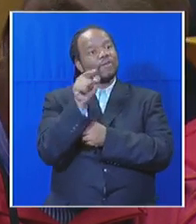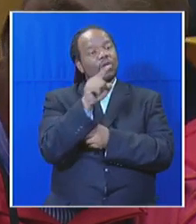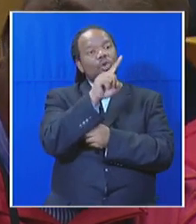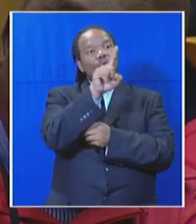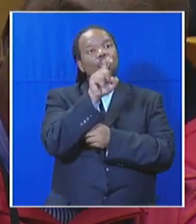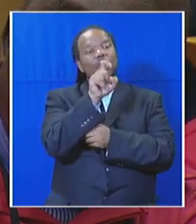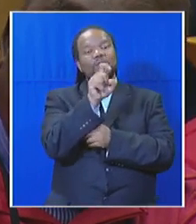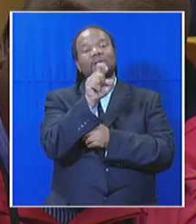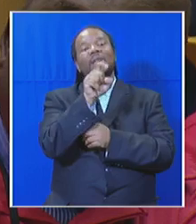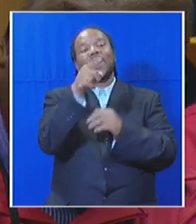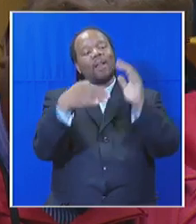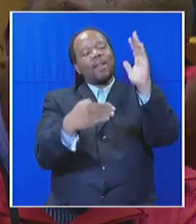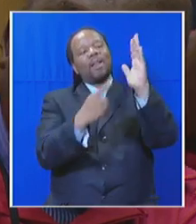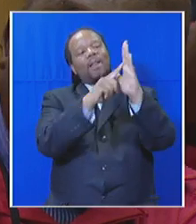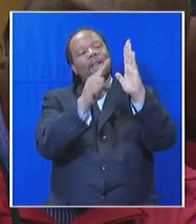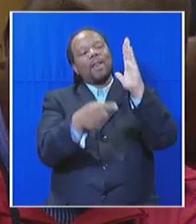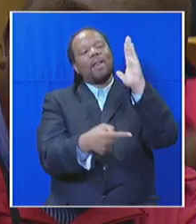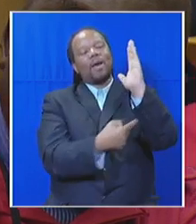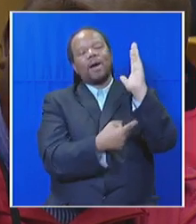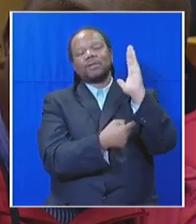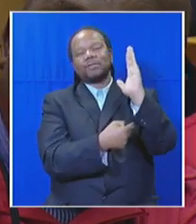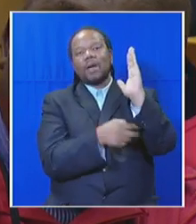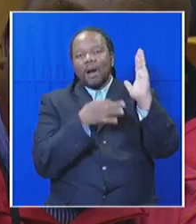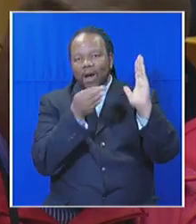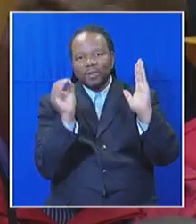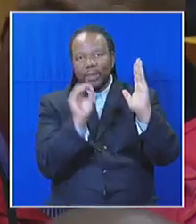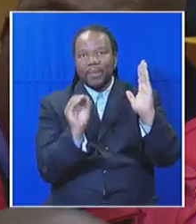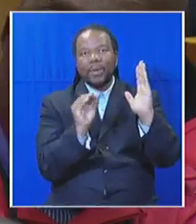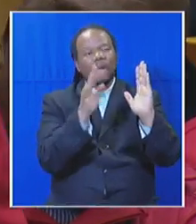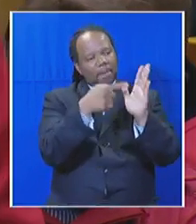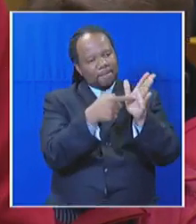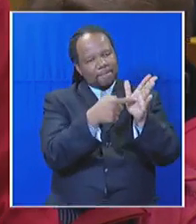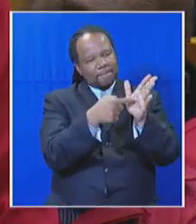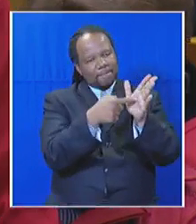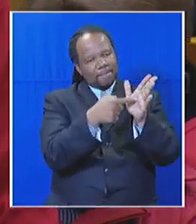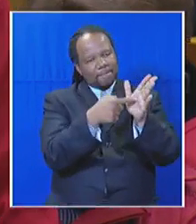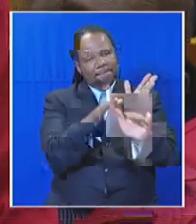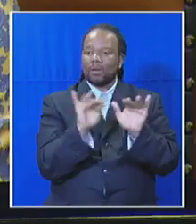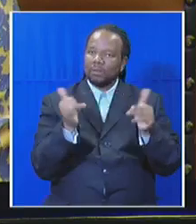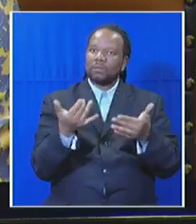to be answered. So we want it to be prioritized. You must rule on that. We'll even divide this House.